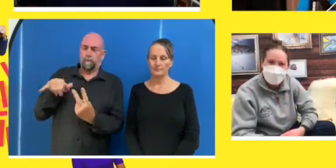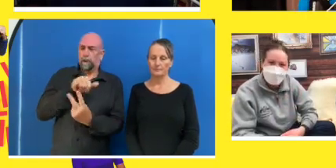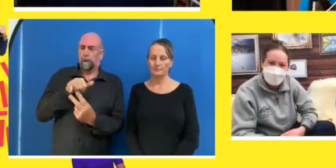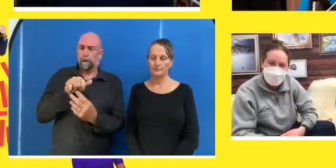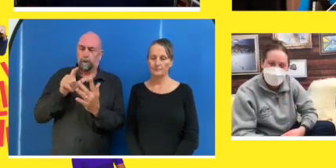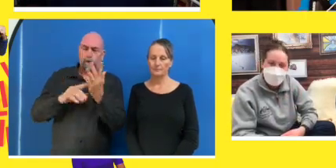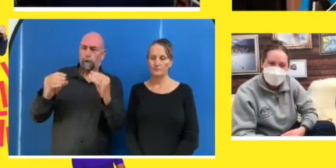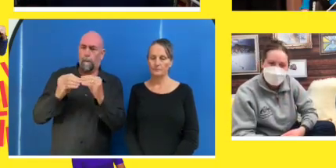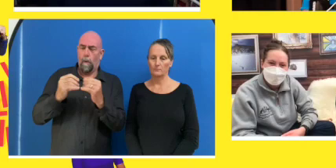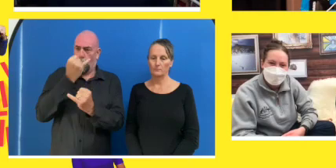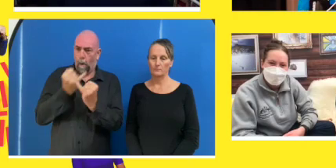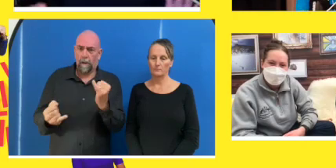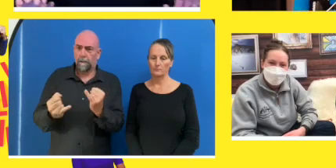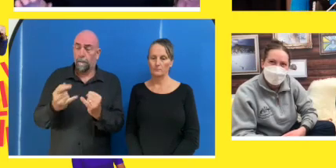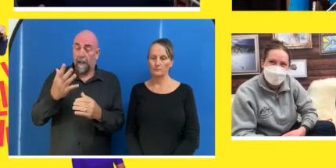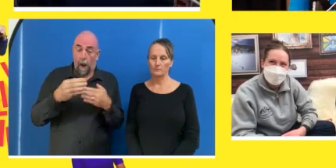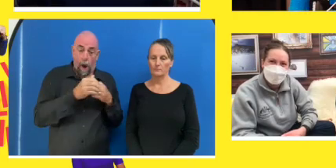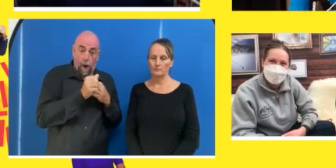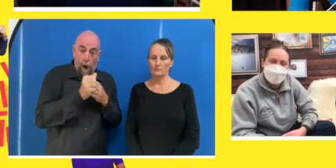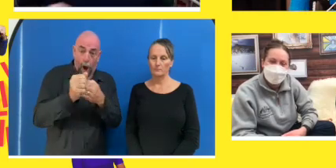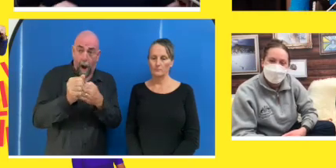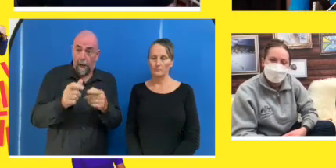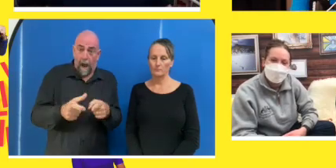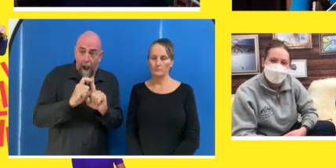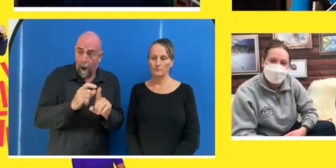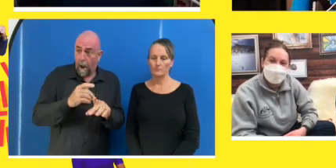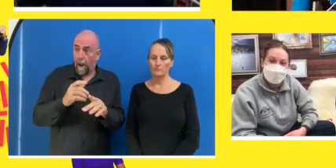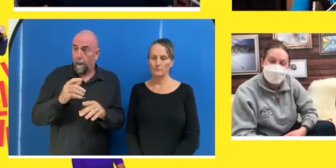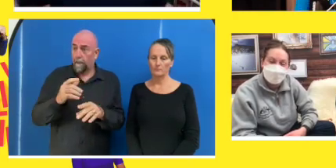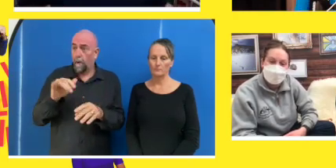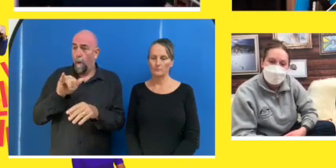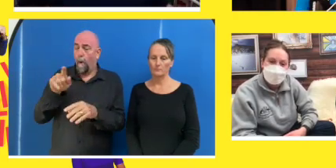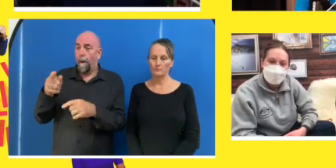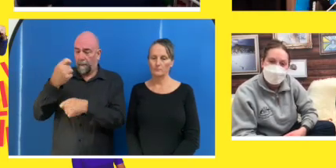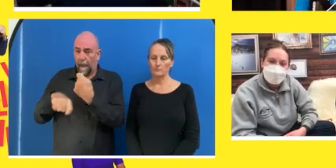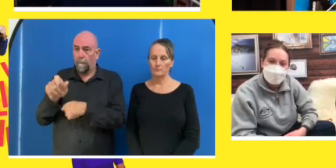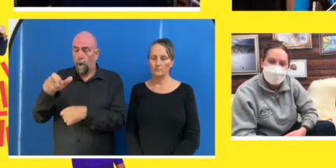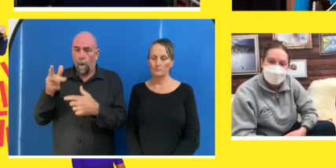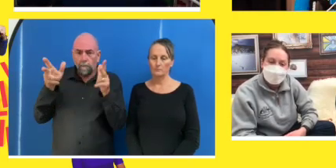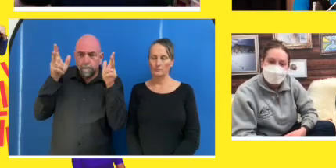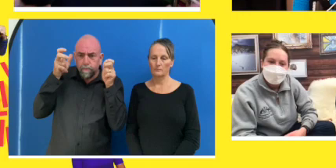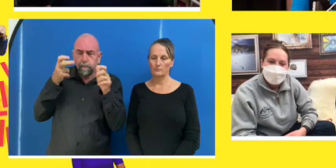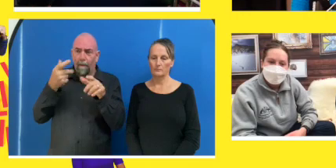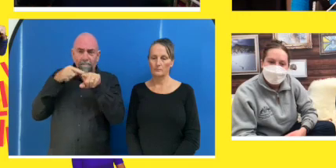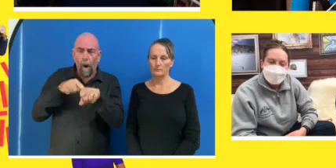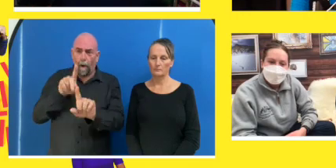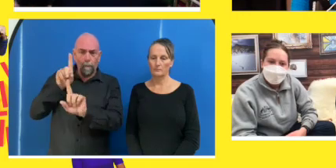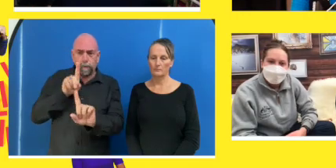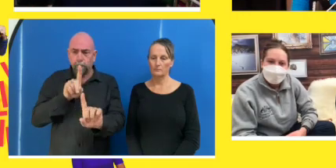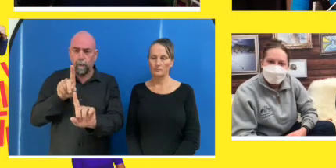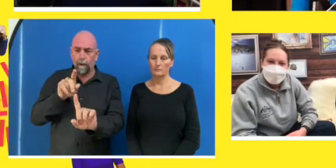yeah. Well, we do need to find out and clarify when you first go down the hill, very first